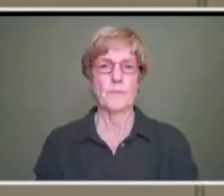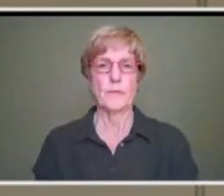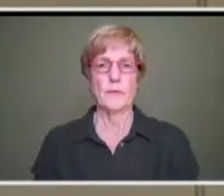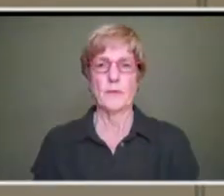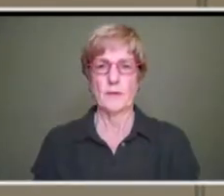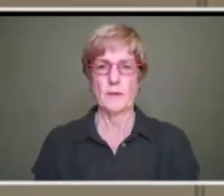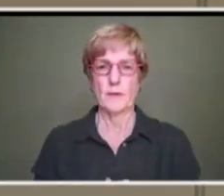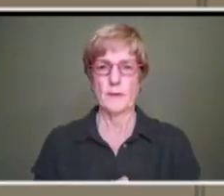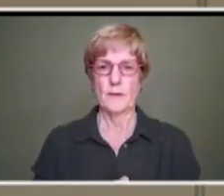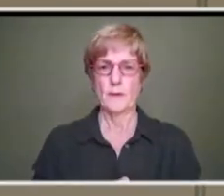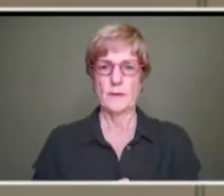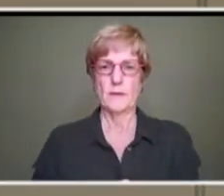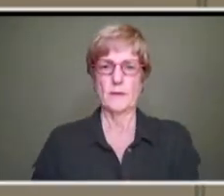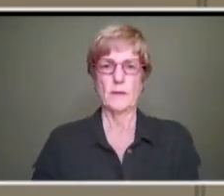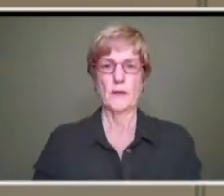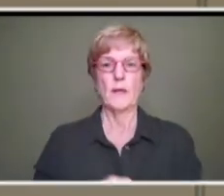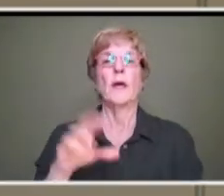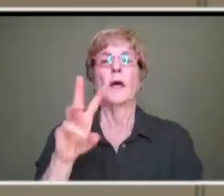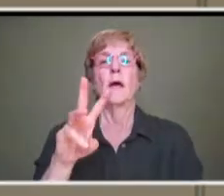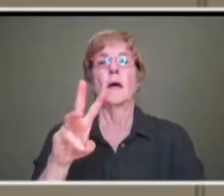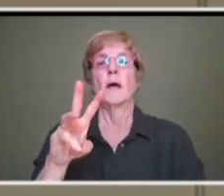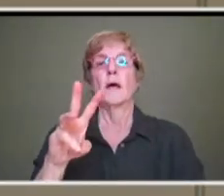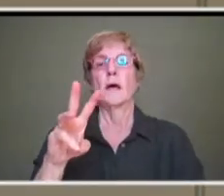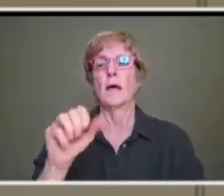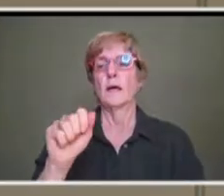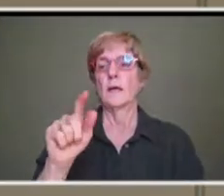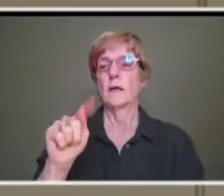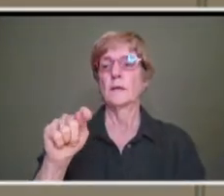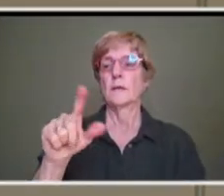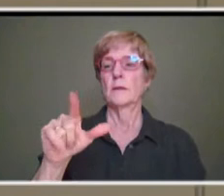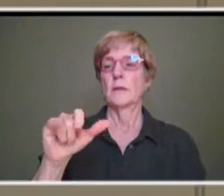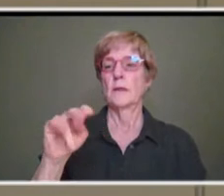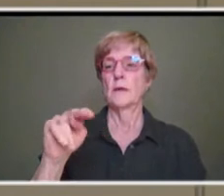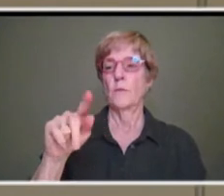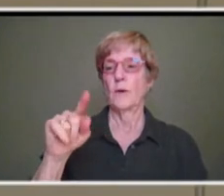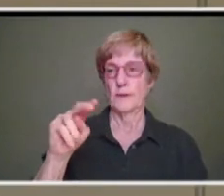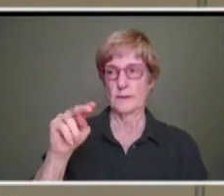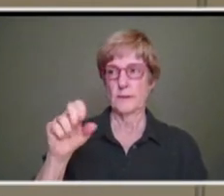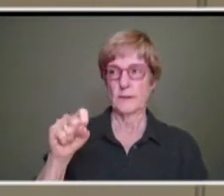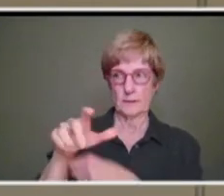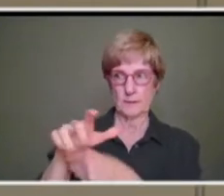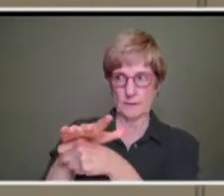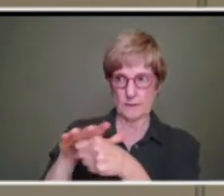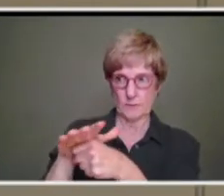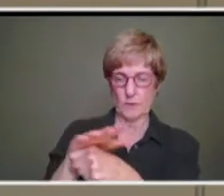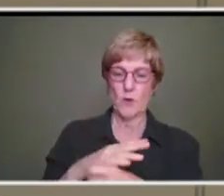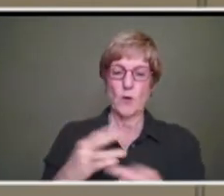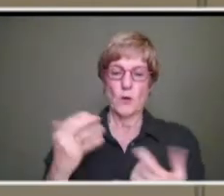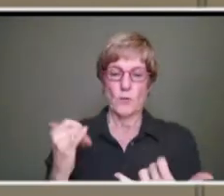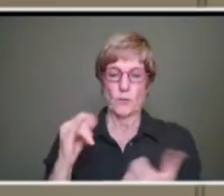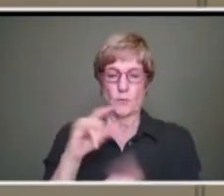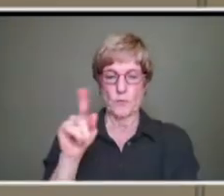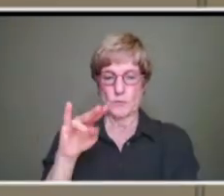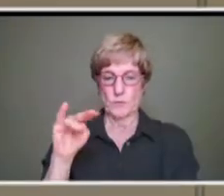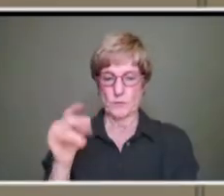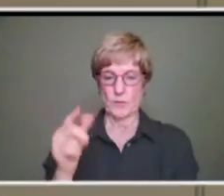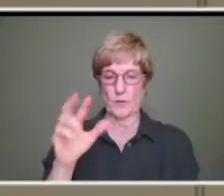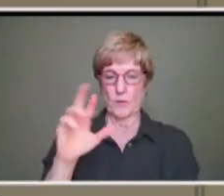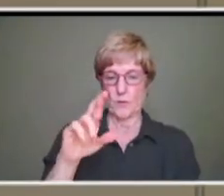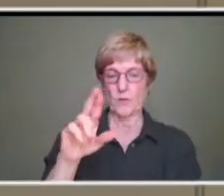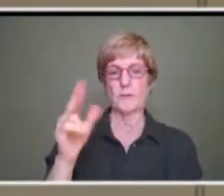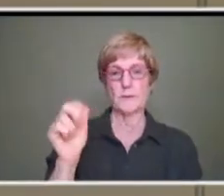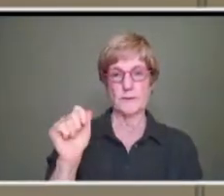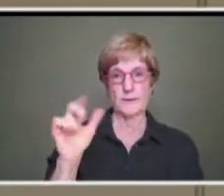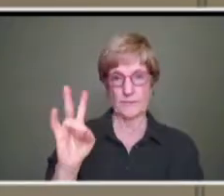in Council District three Miss watlington's District um the current zoning is R17